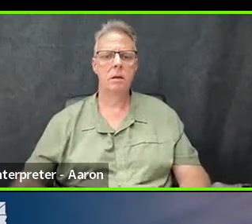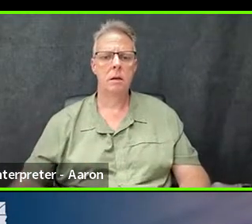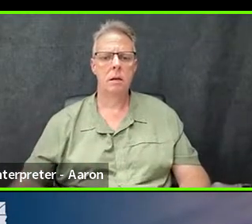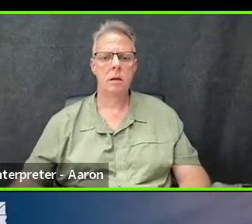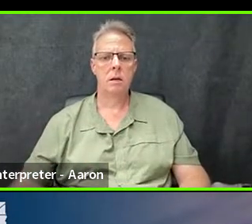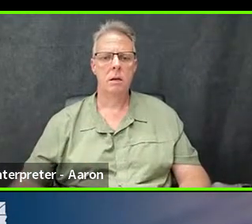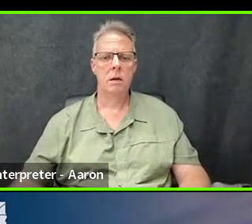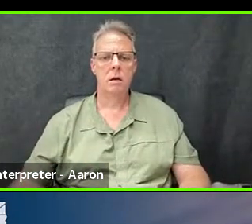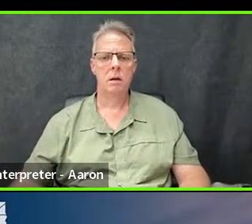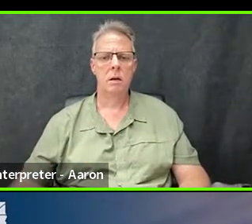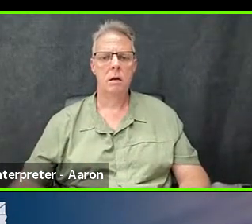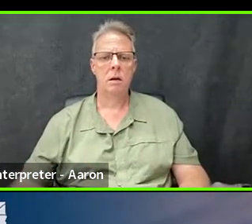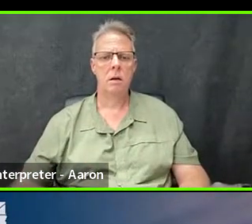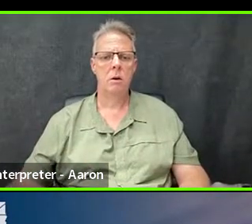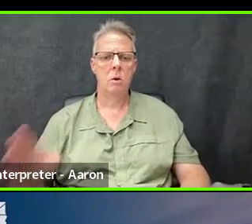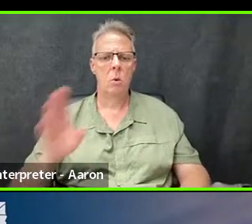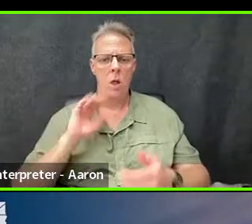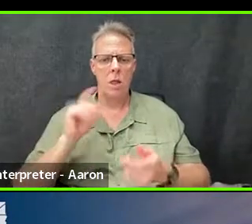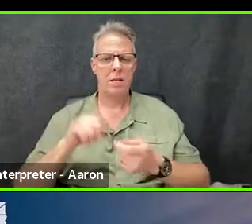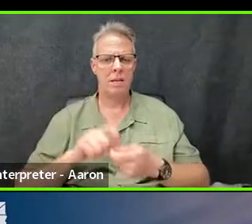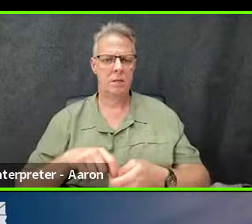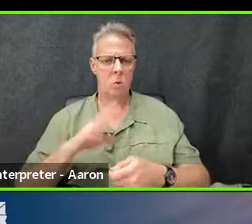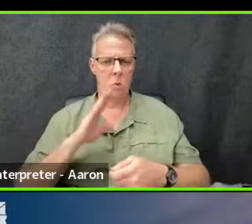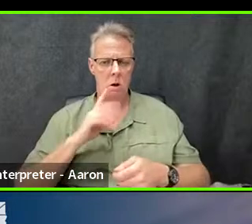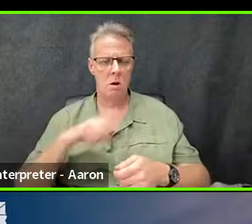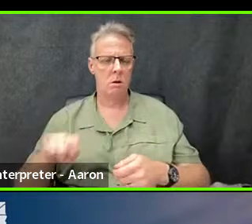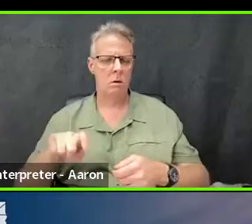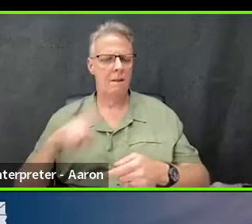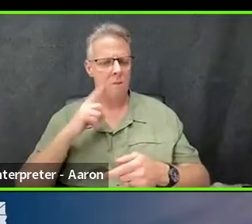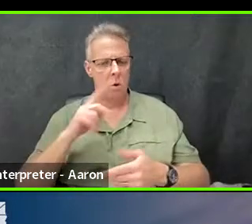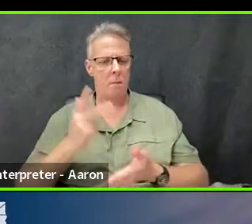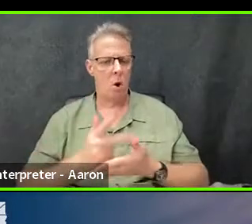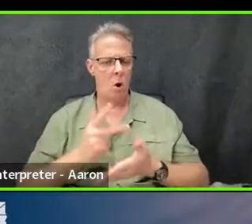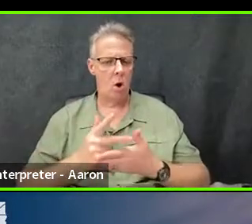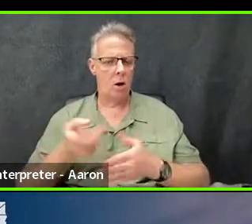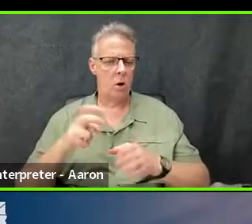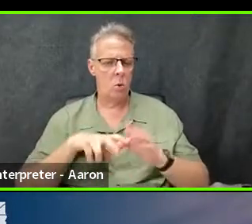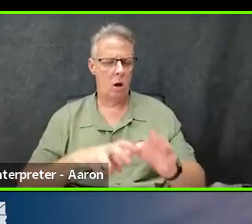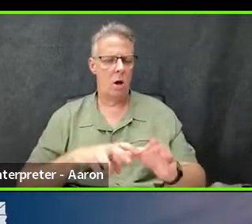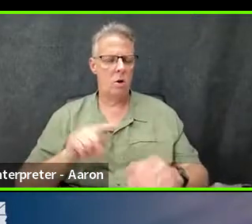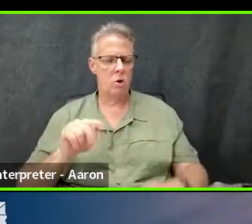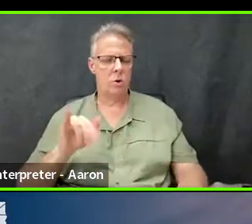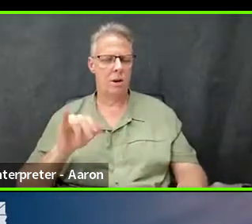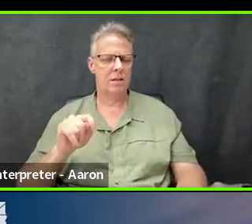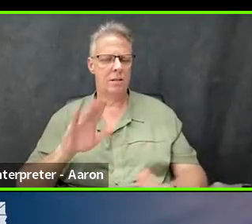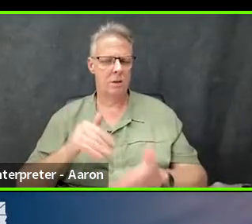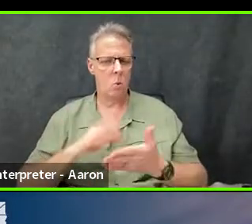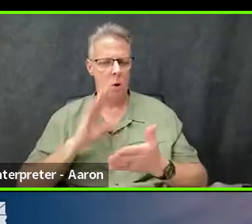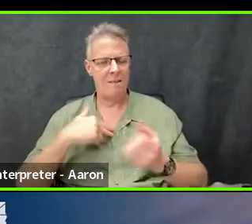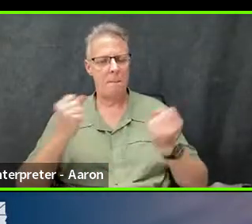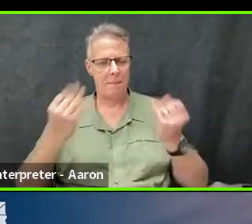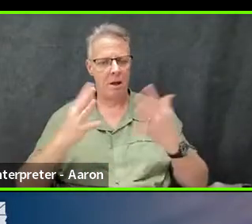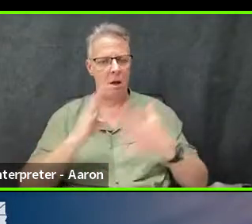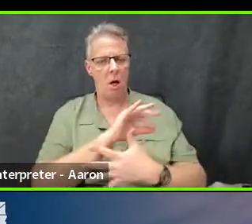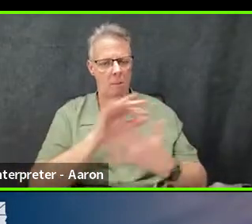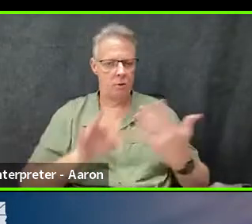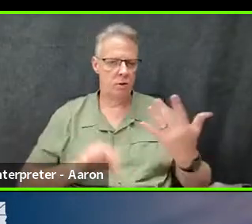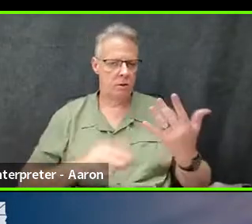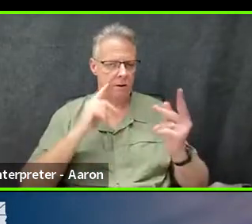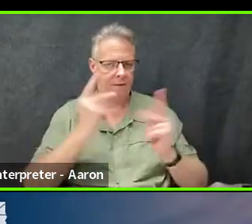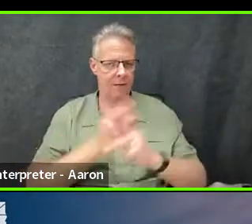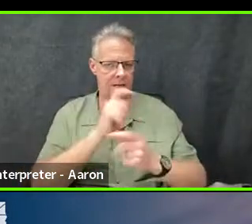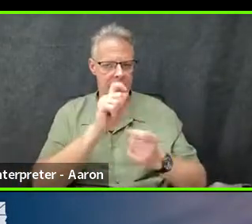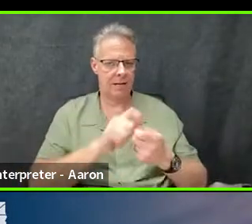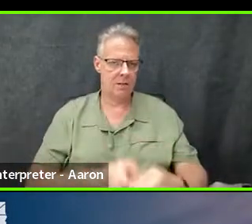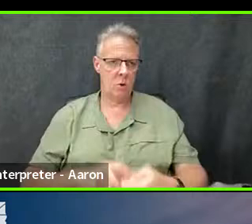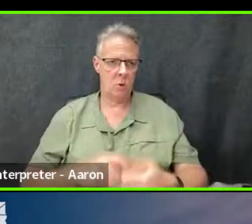those details will be kind of continued on into the park and rides, and there's transit stations that will be many amenities that will be worked out for the details. So right